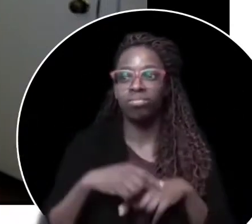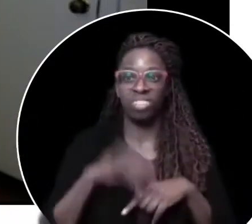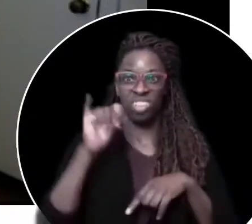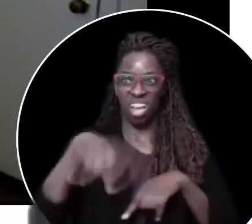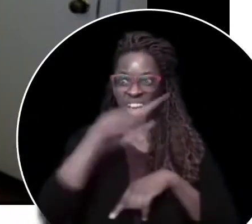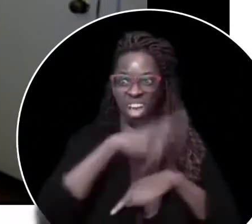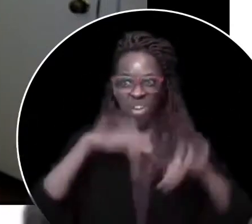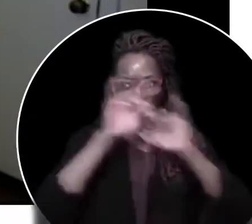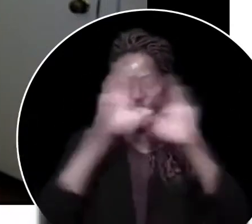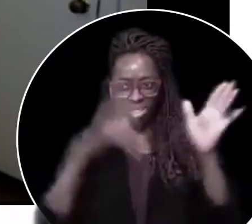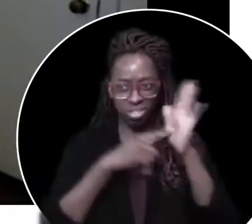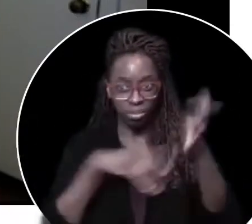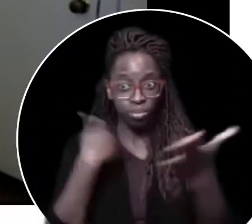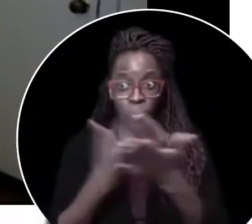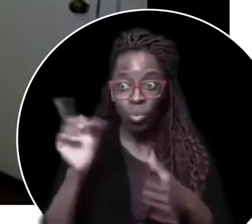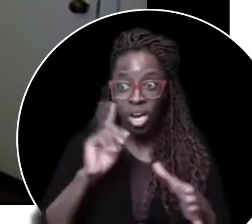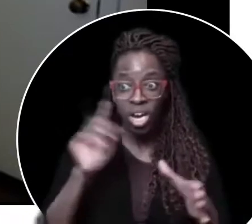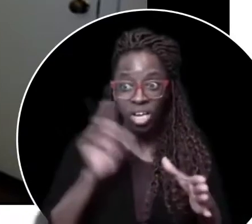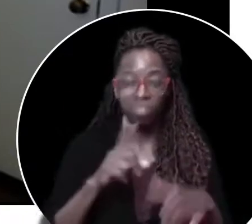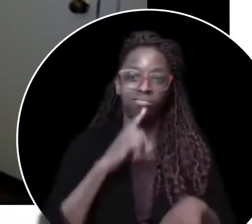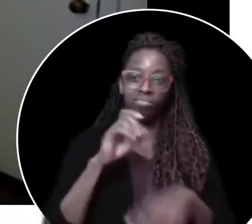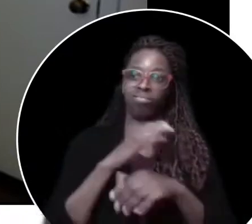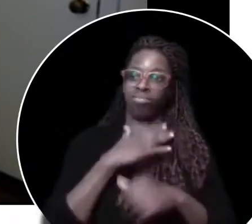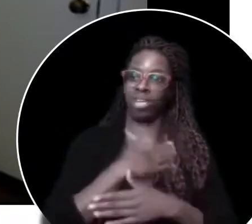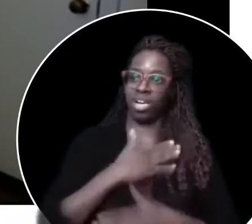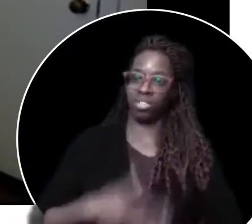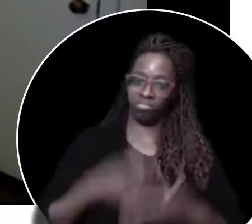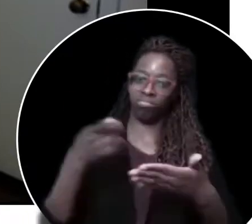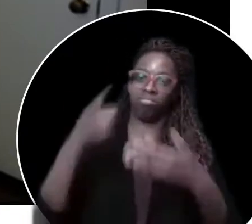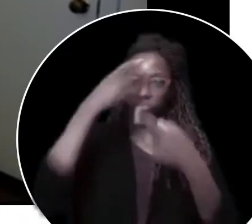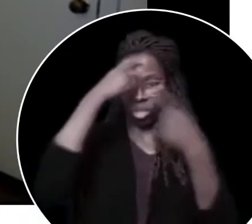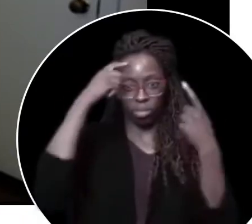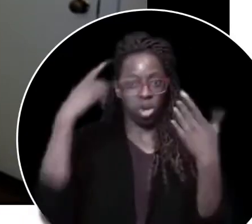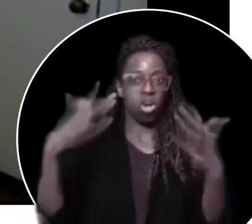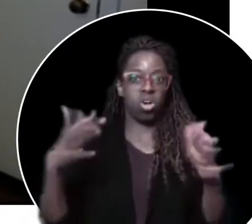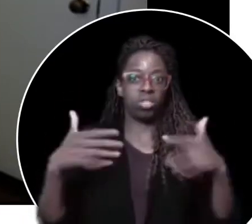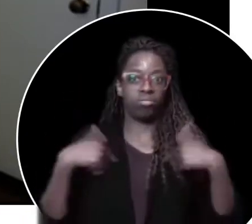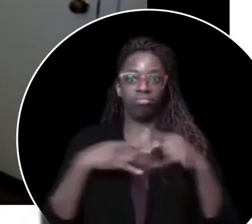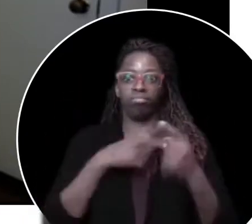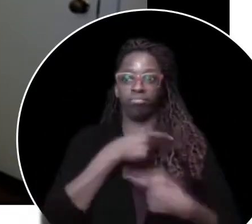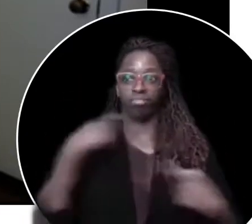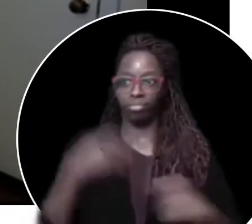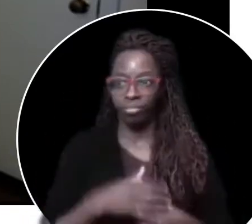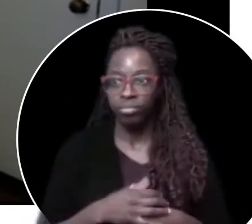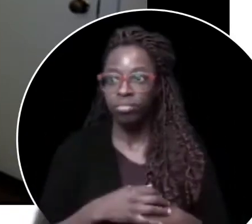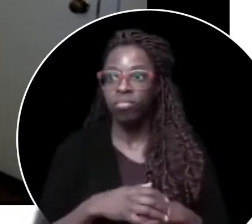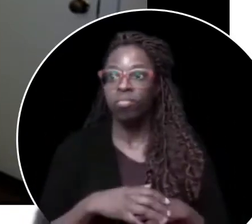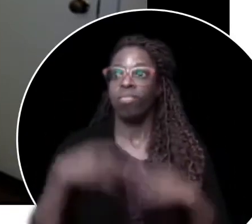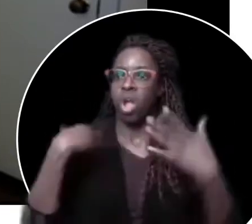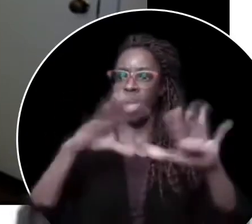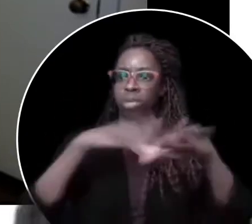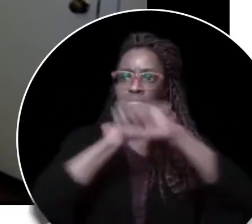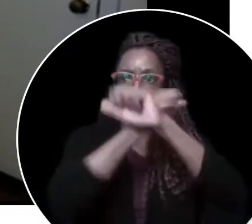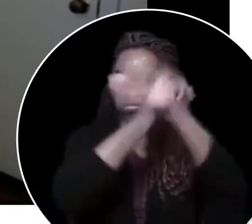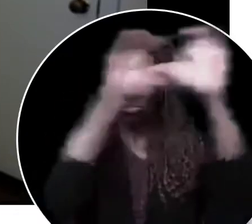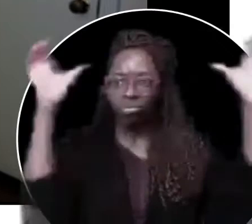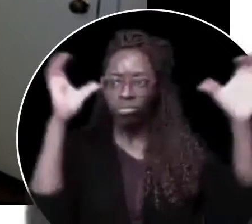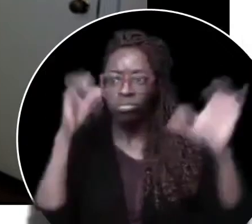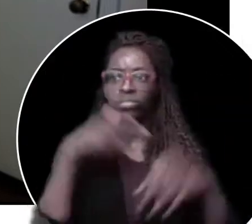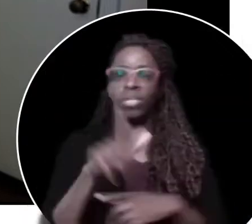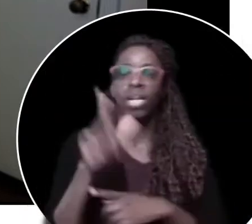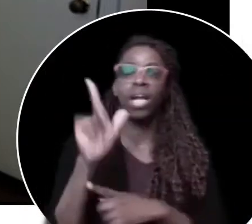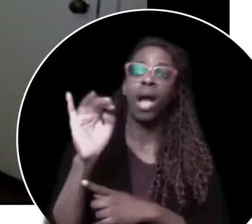interested in my work to think about the violence of liberal approaches to immigration. We can imagine with a new